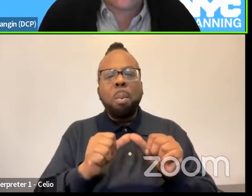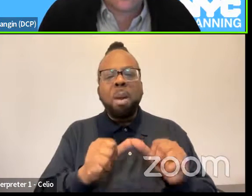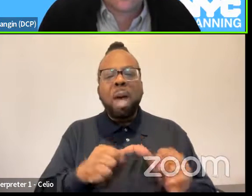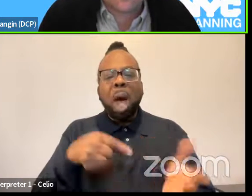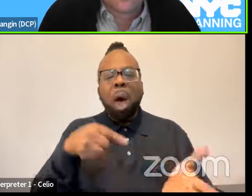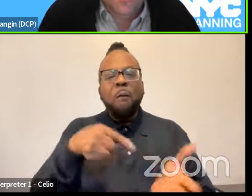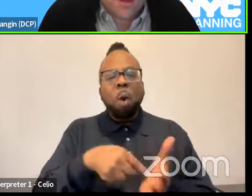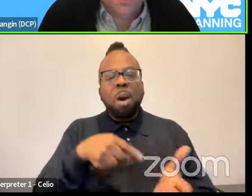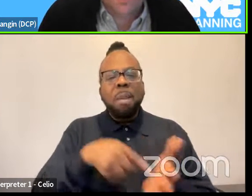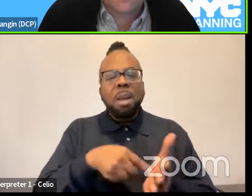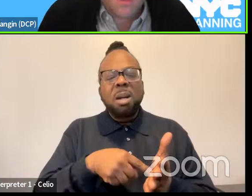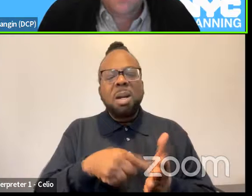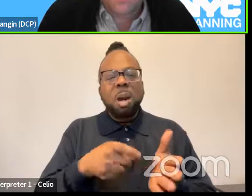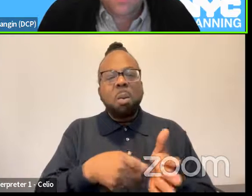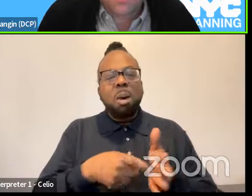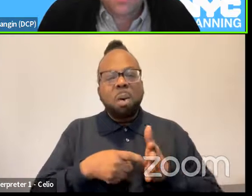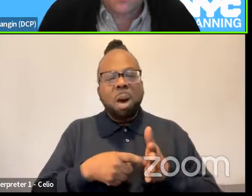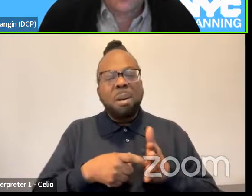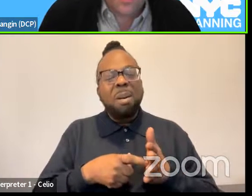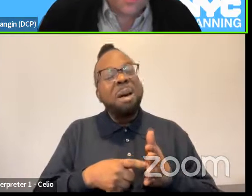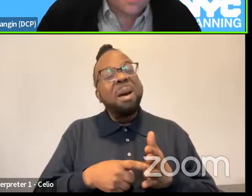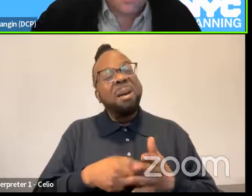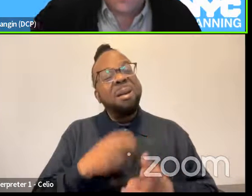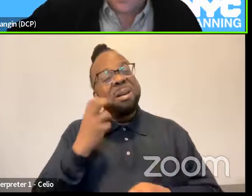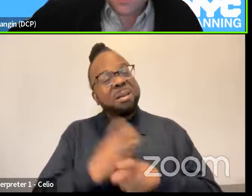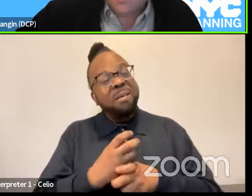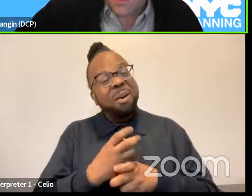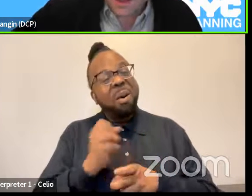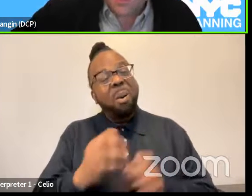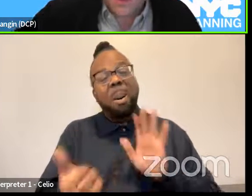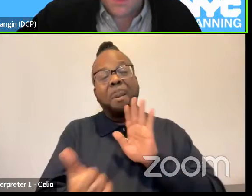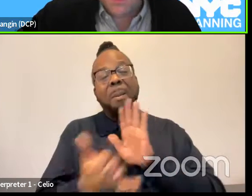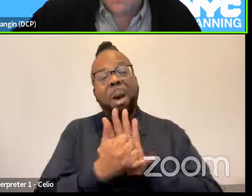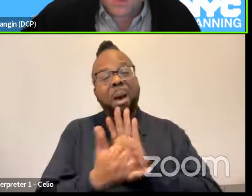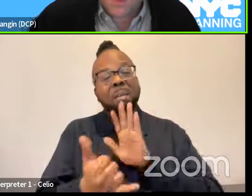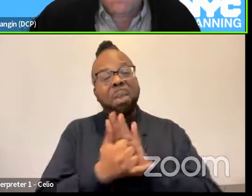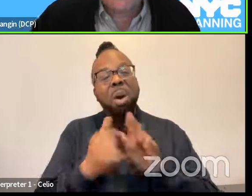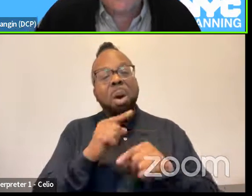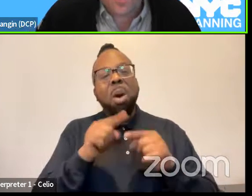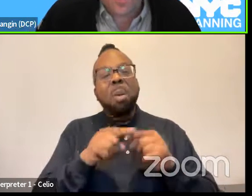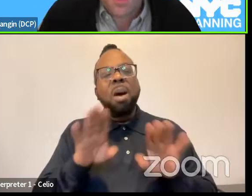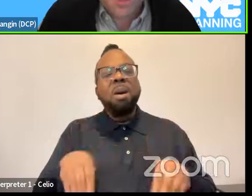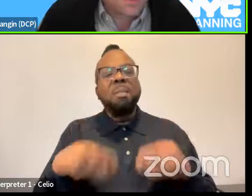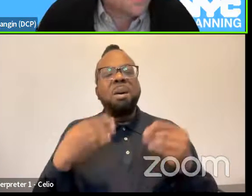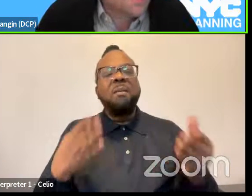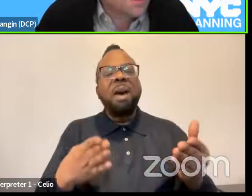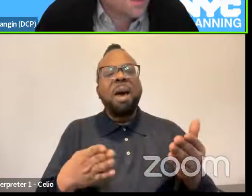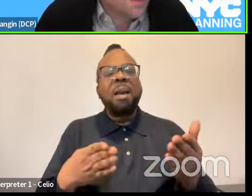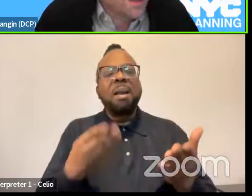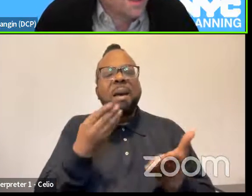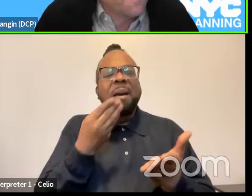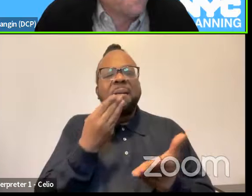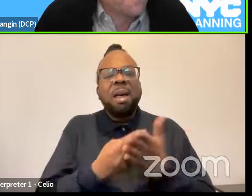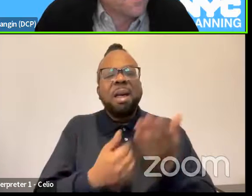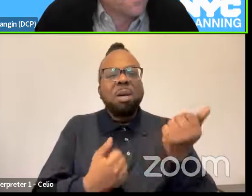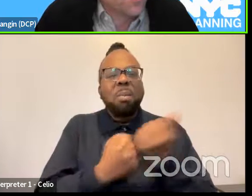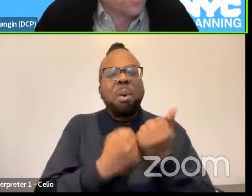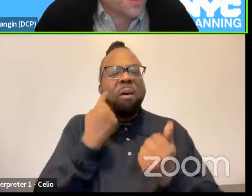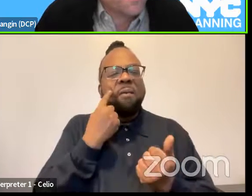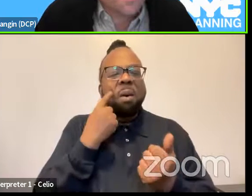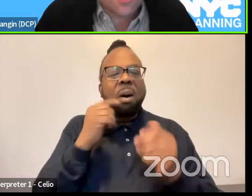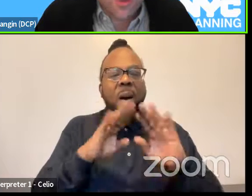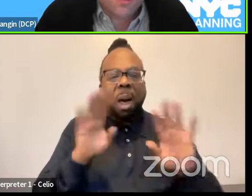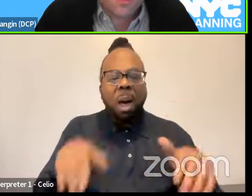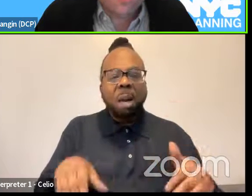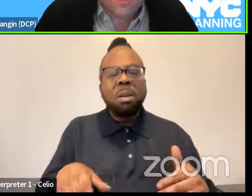that are difficult or impossible to do when you're merely providing subsidy for a project. The